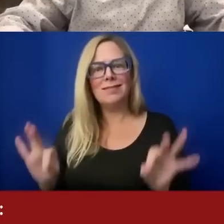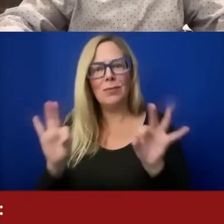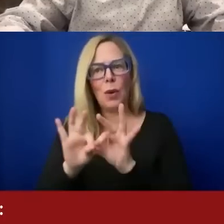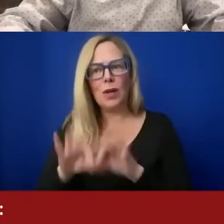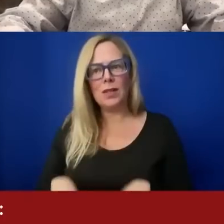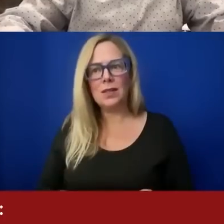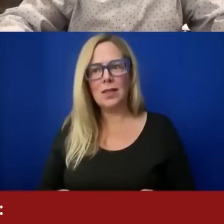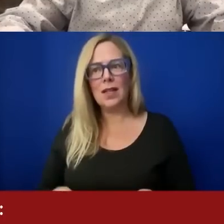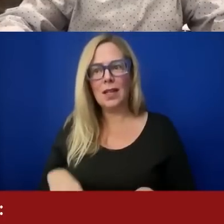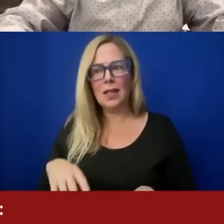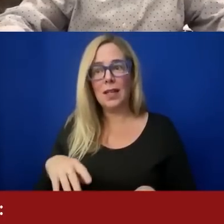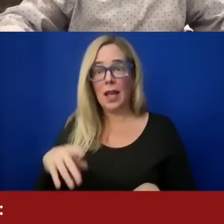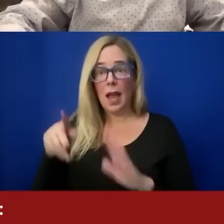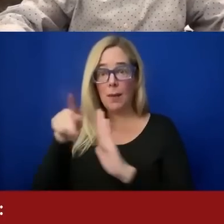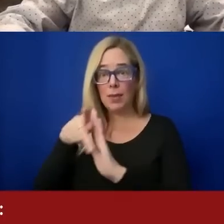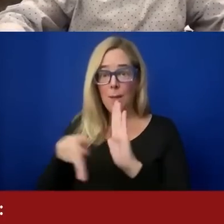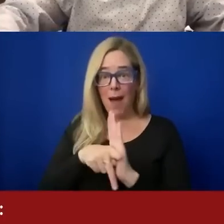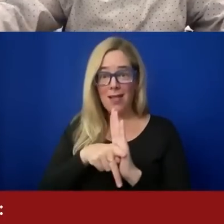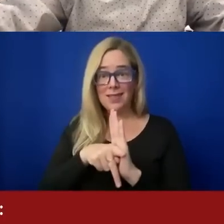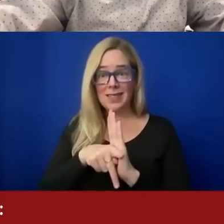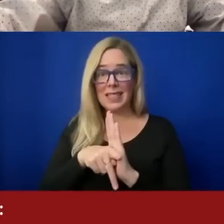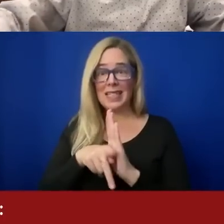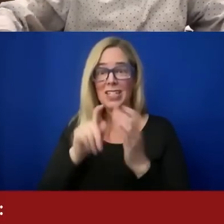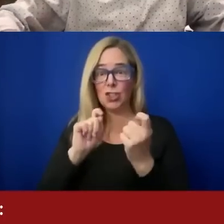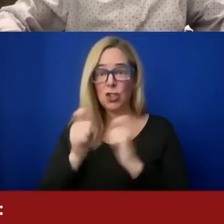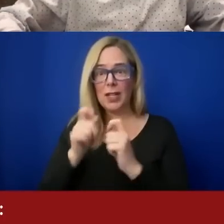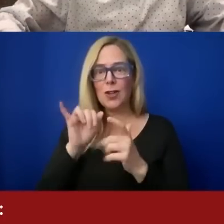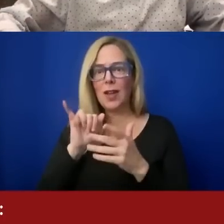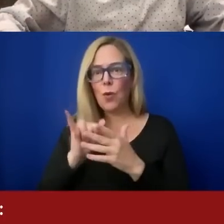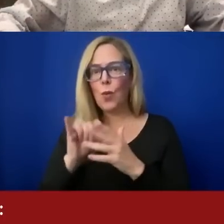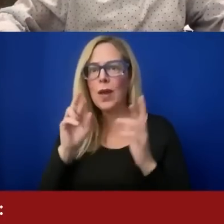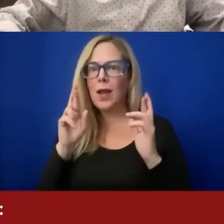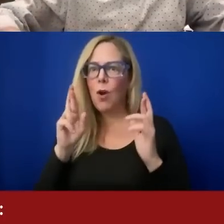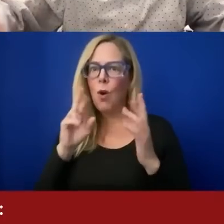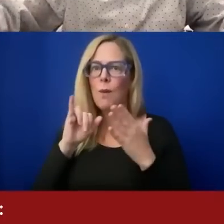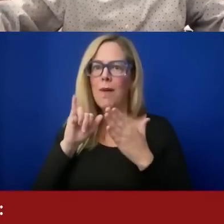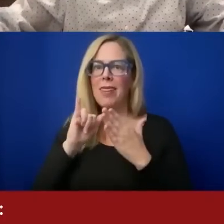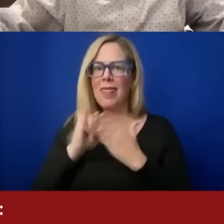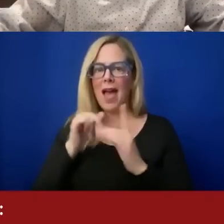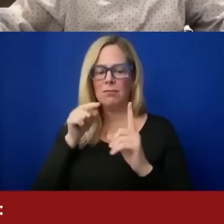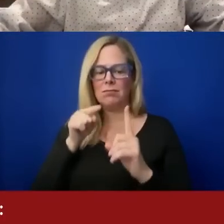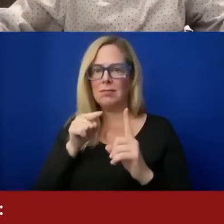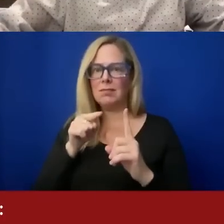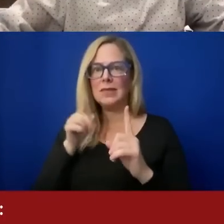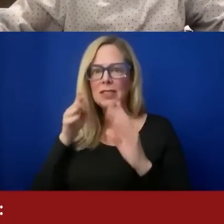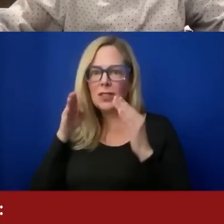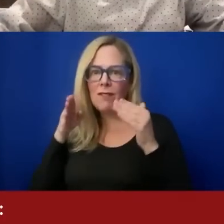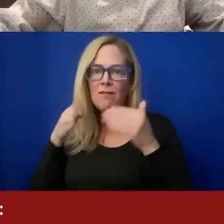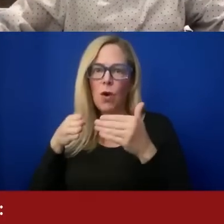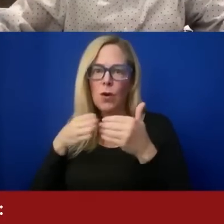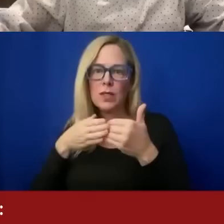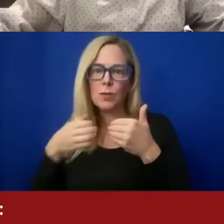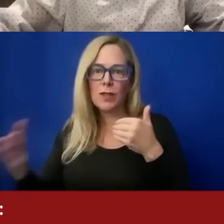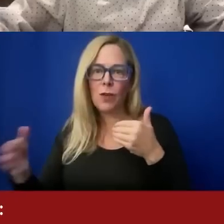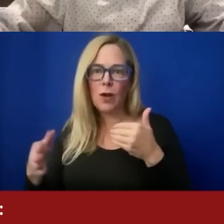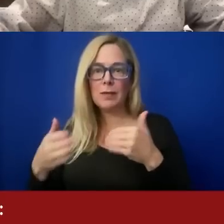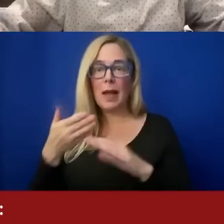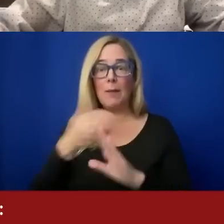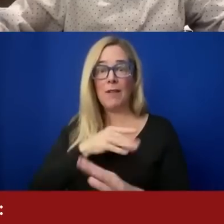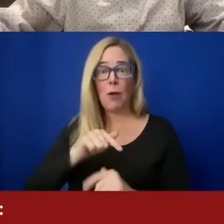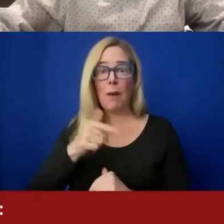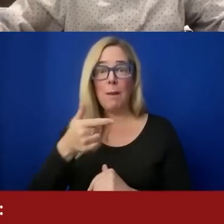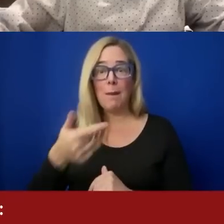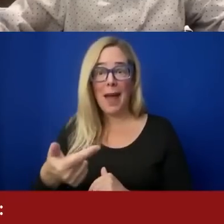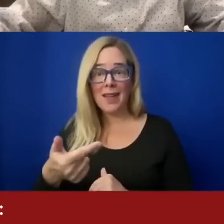we hope folks can take forward with our study that we published in AJPH. And before I pass it over to Dr. Whitley here, I just